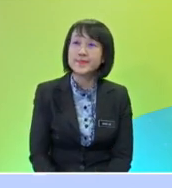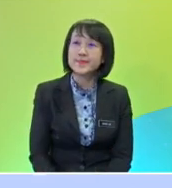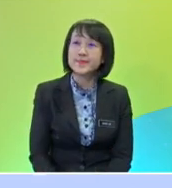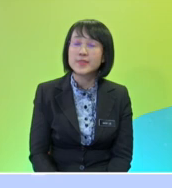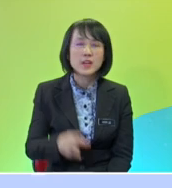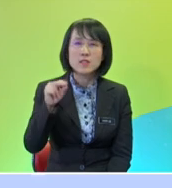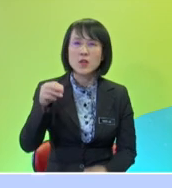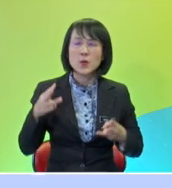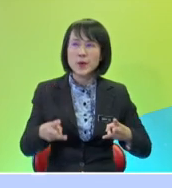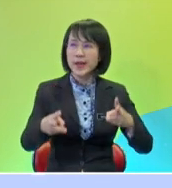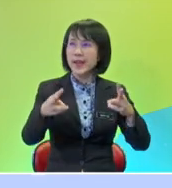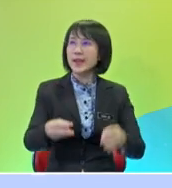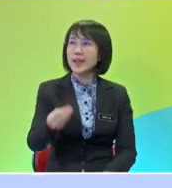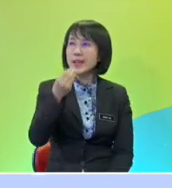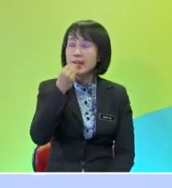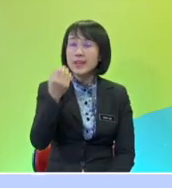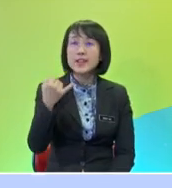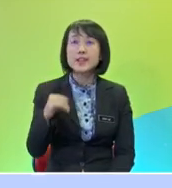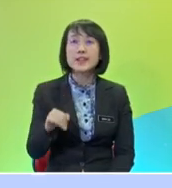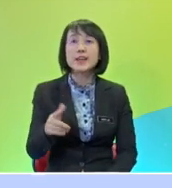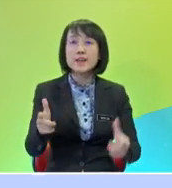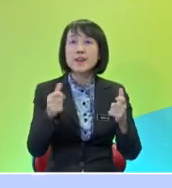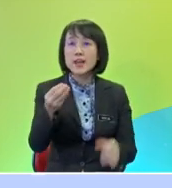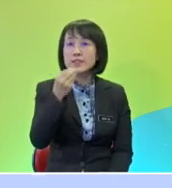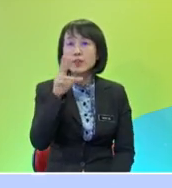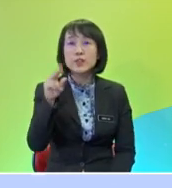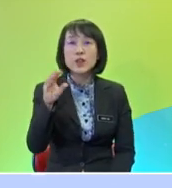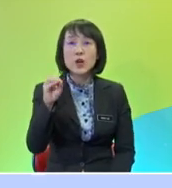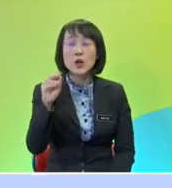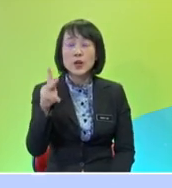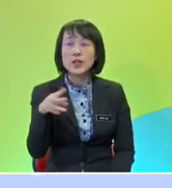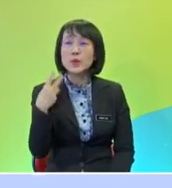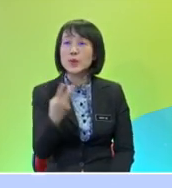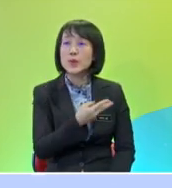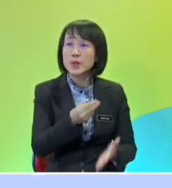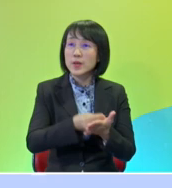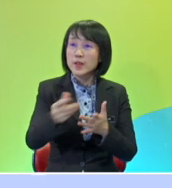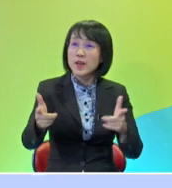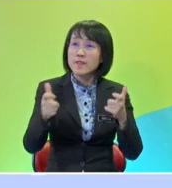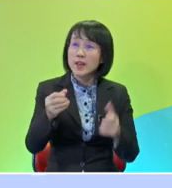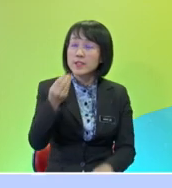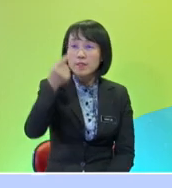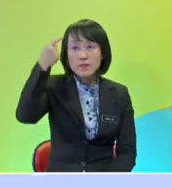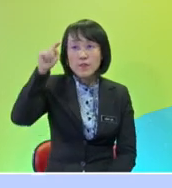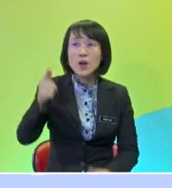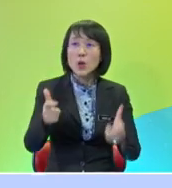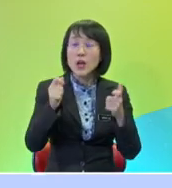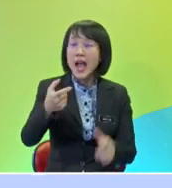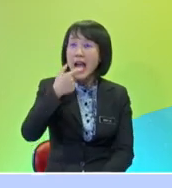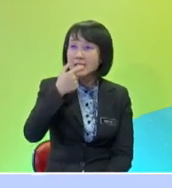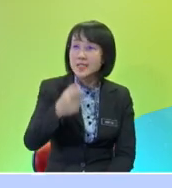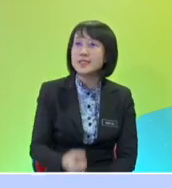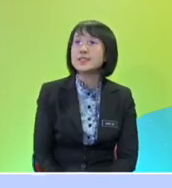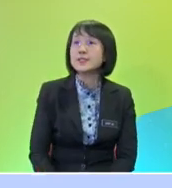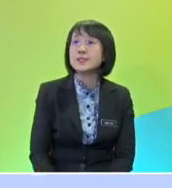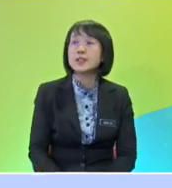No way. Eating fast food is not okay. We tend to quickly buy fast food for a quick bite. I think the